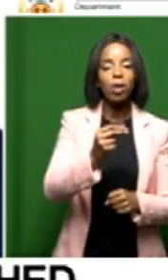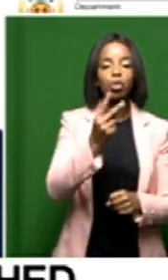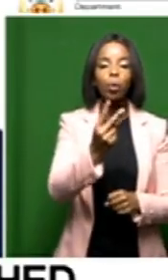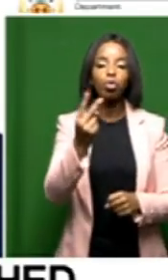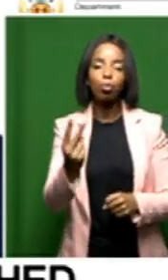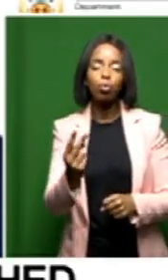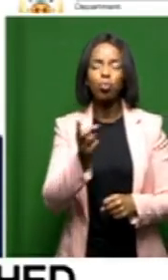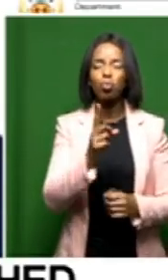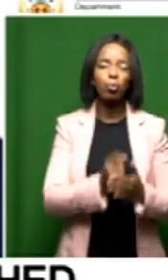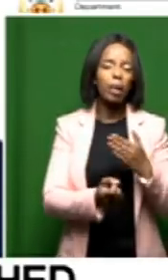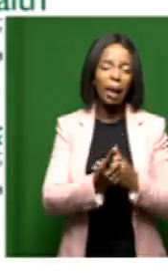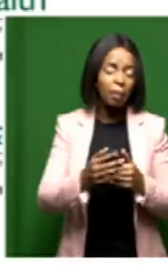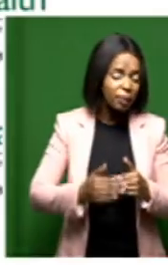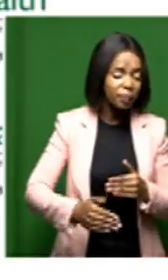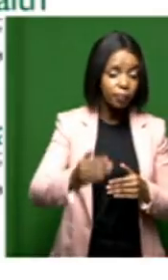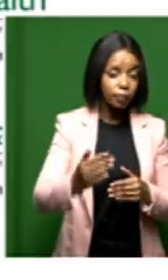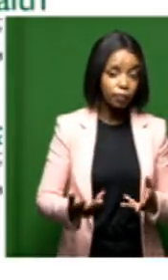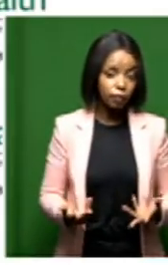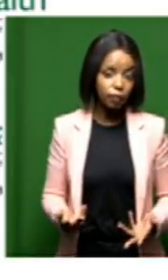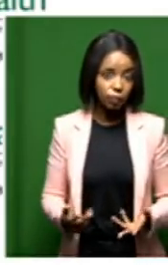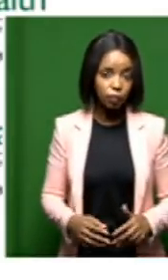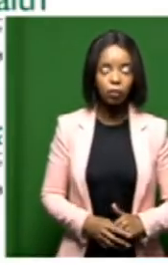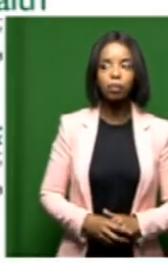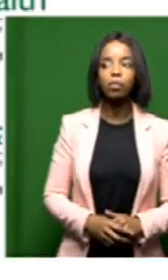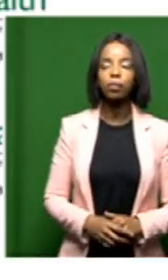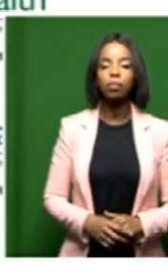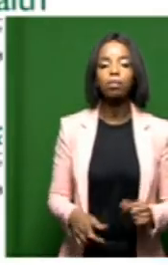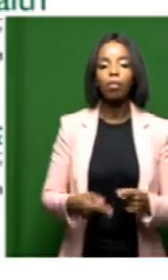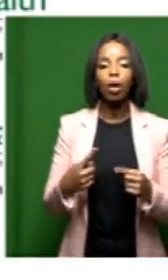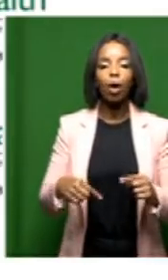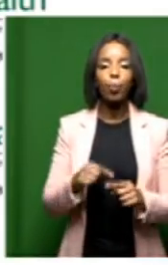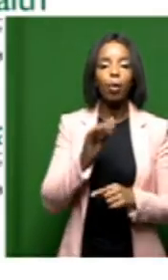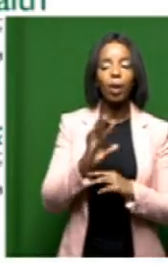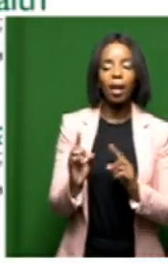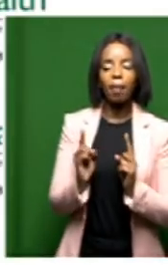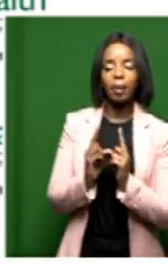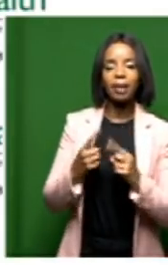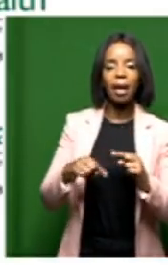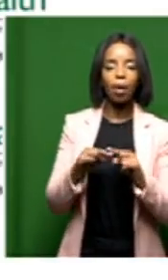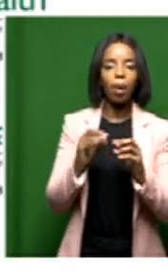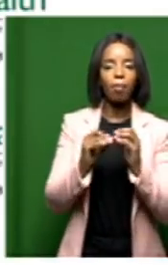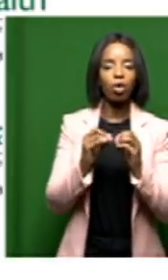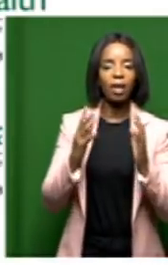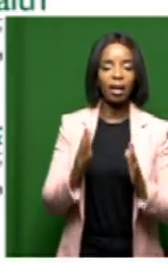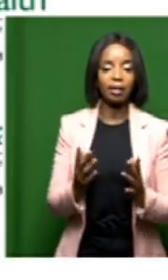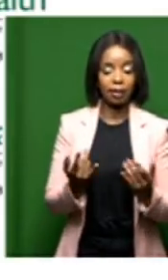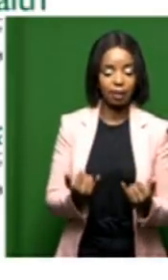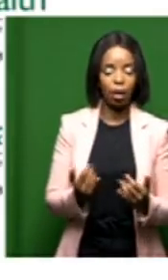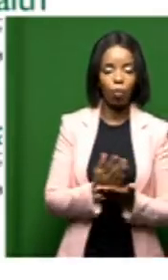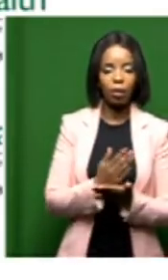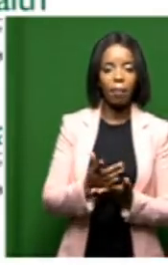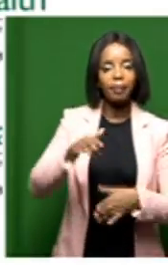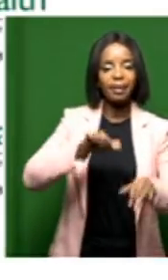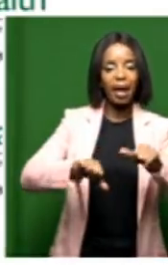We haven't heard from our modelers as yet. We will be meeting with them. But just talking to some of the scientists from time